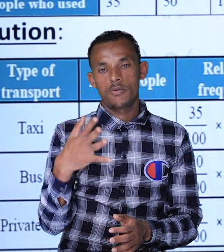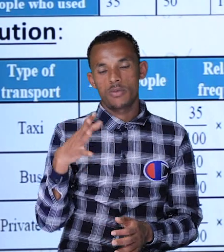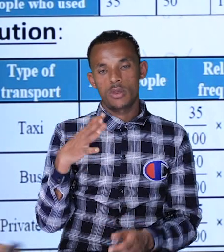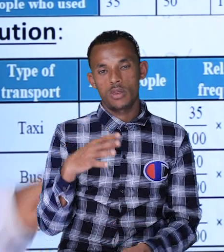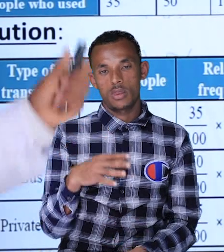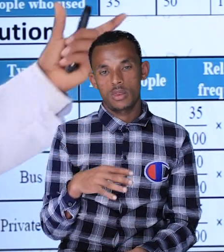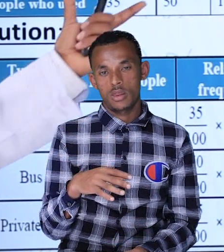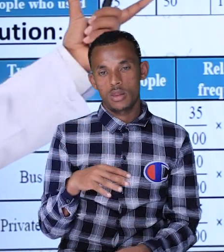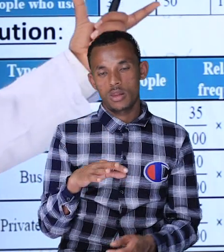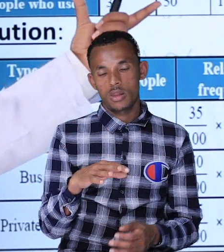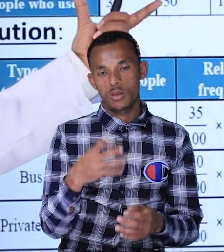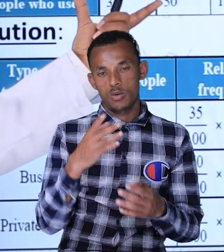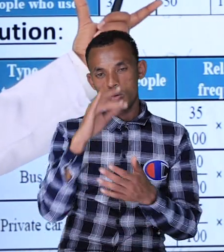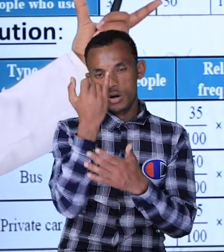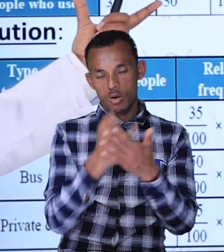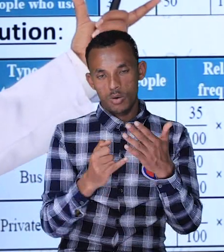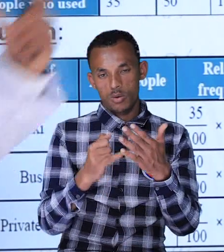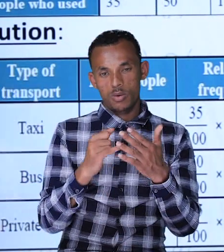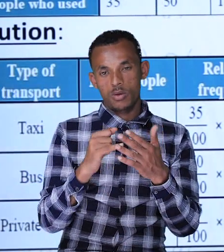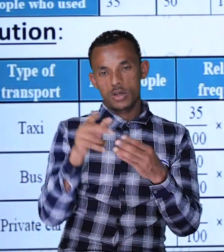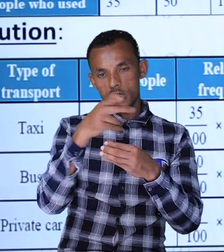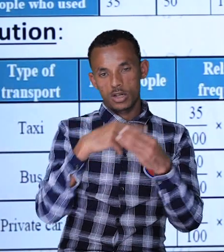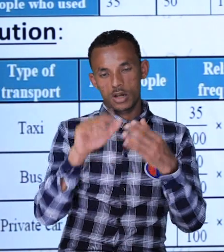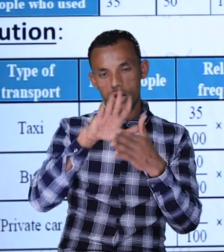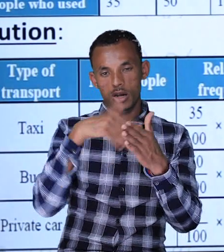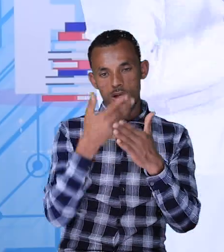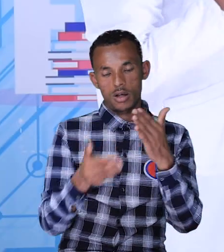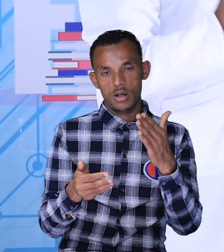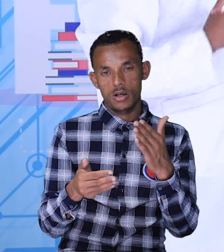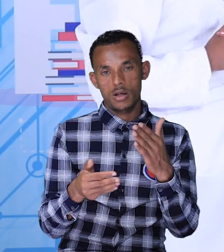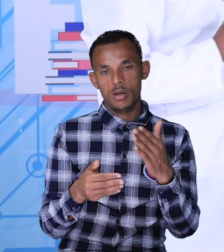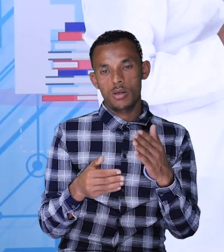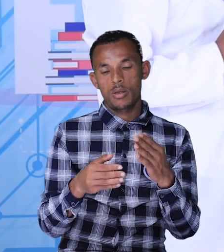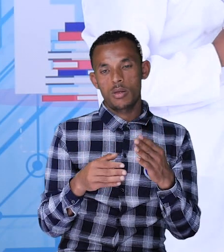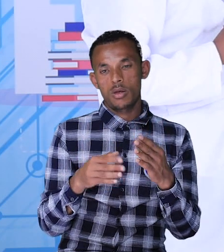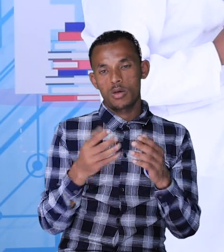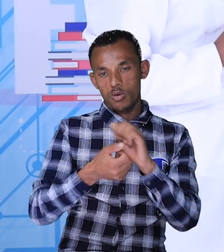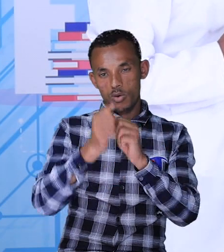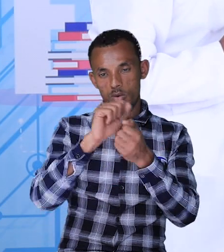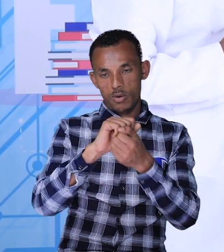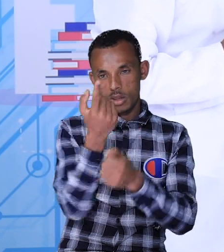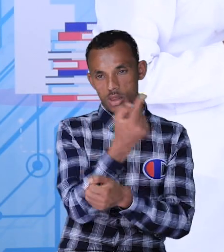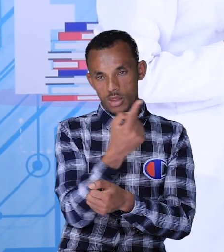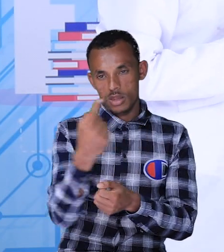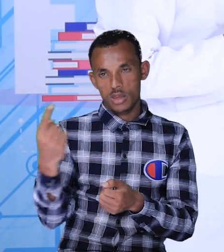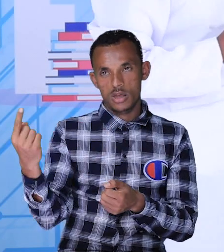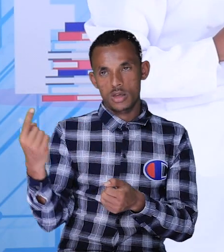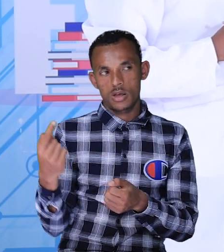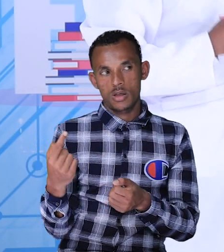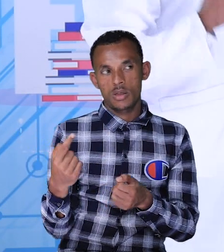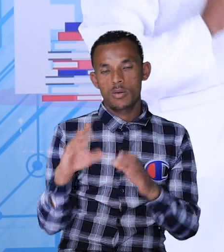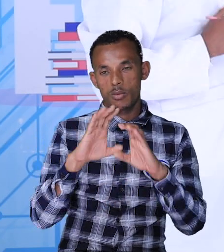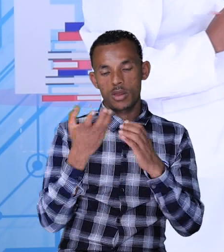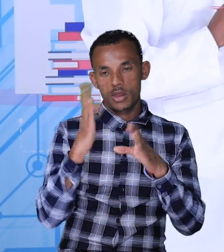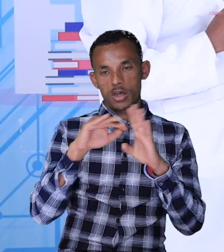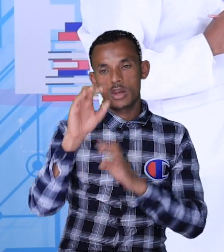So to draw a circle graph for this, we have to convert each part